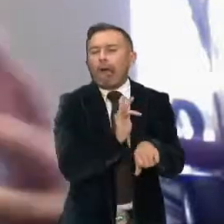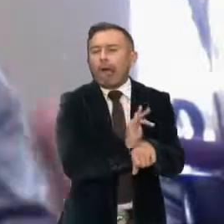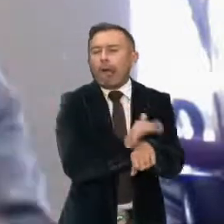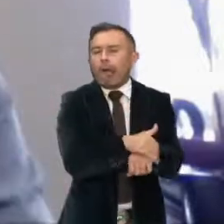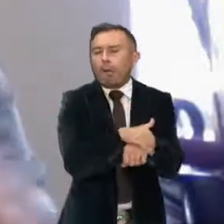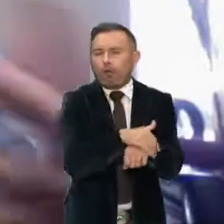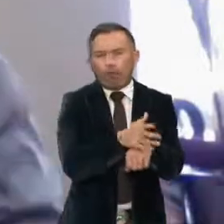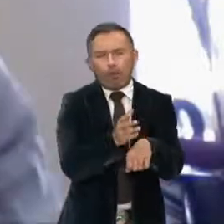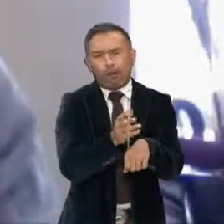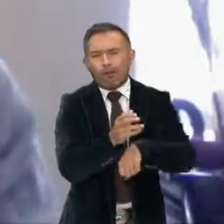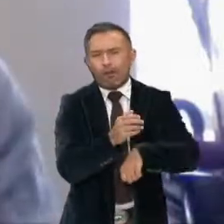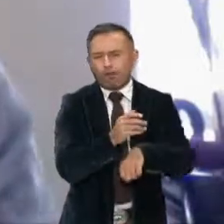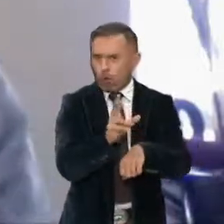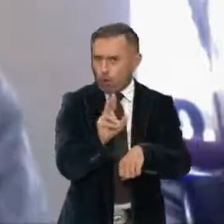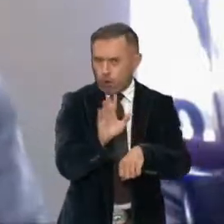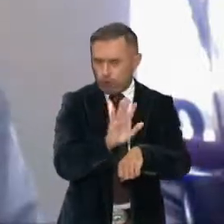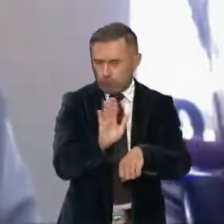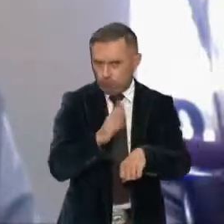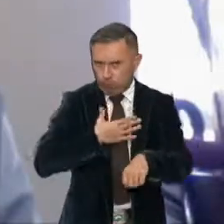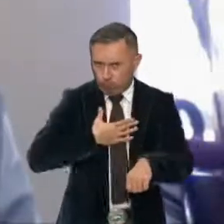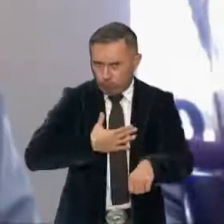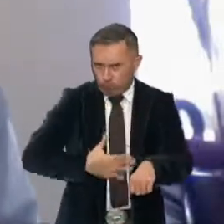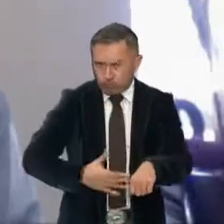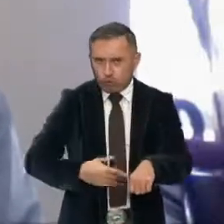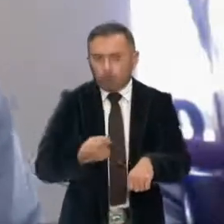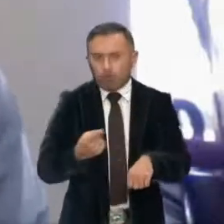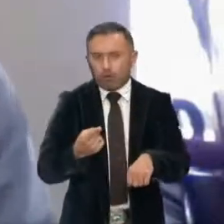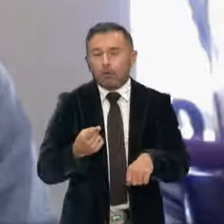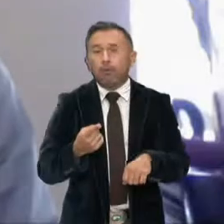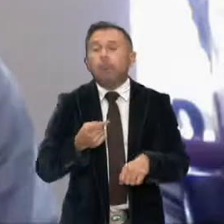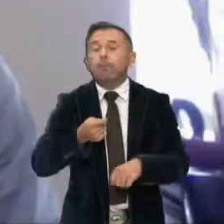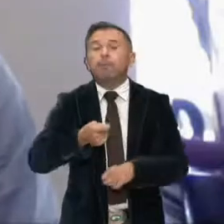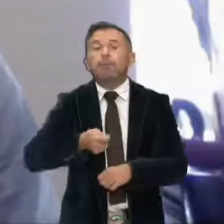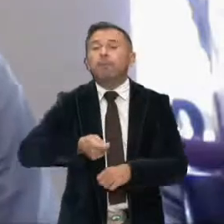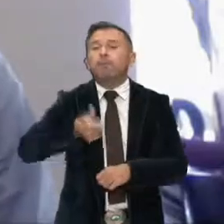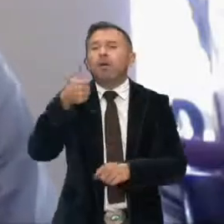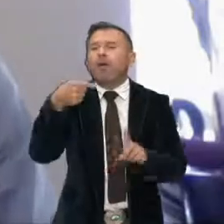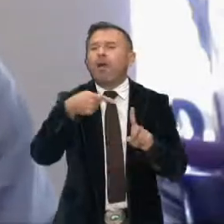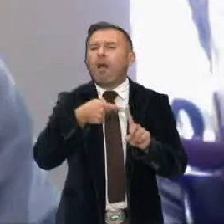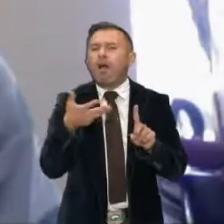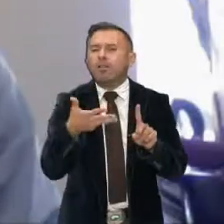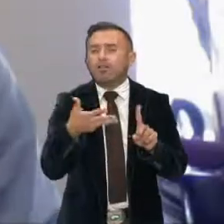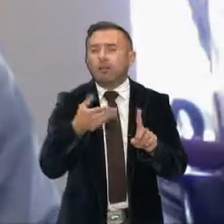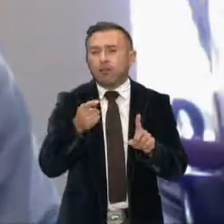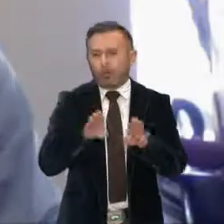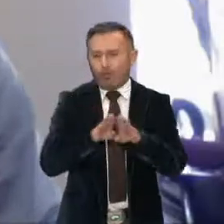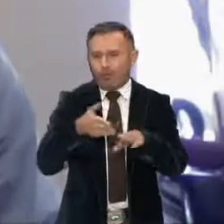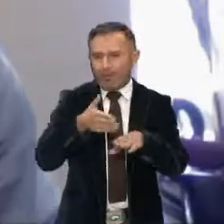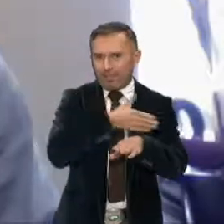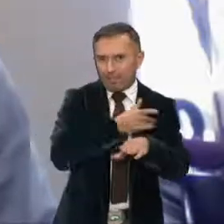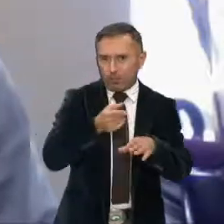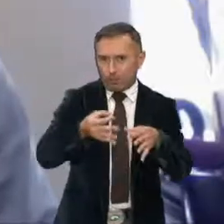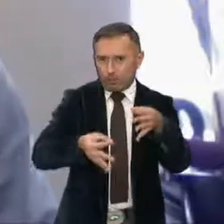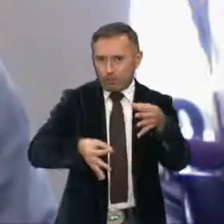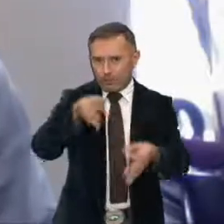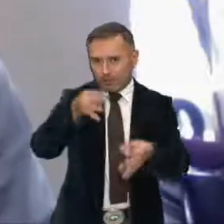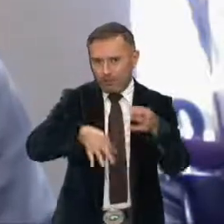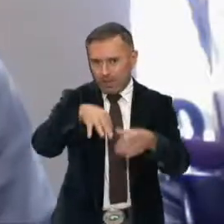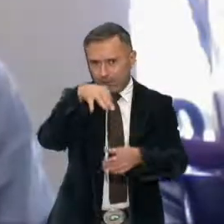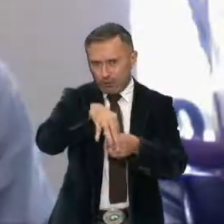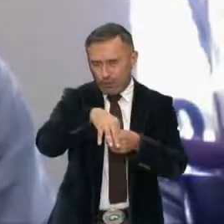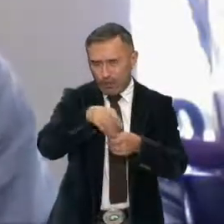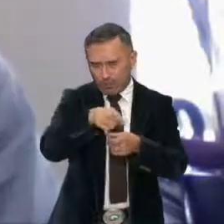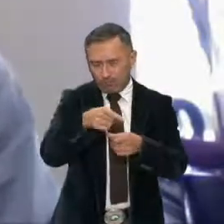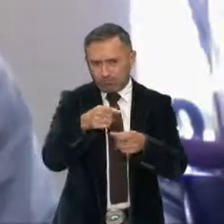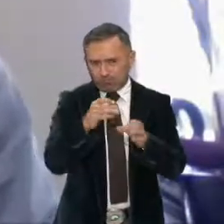security, partiality, and the partition side. So first, with the electoral